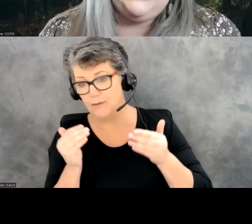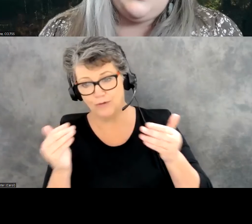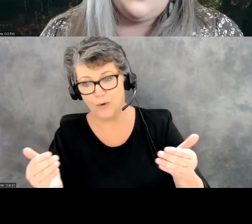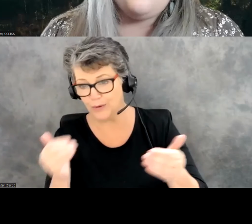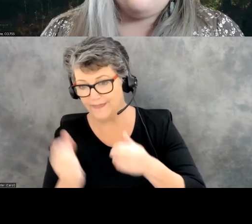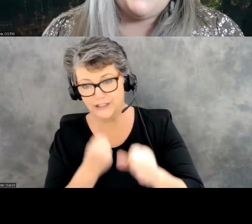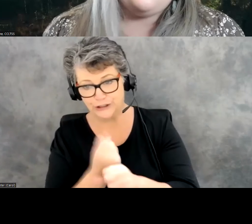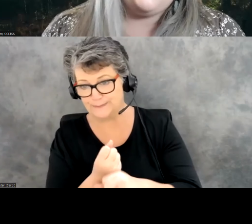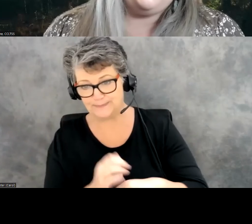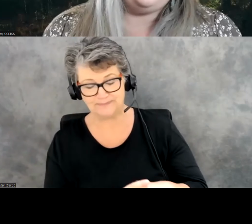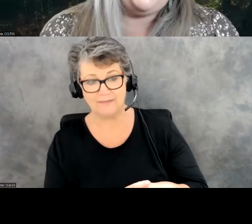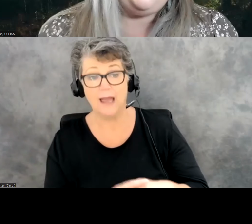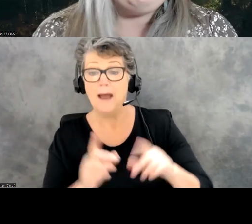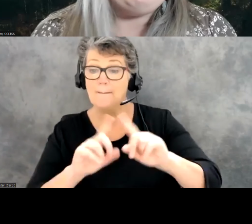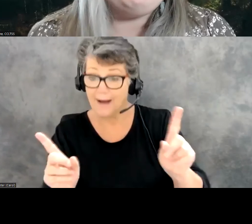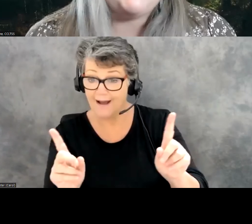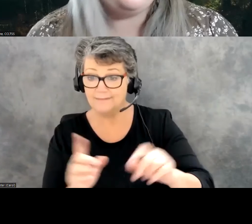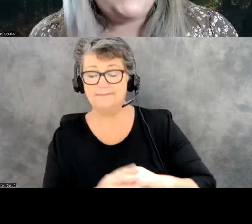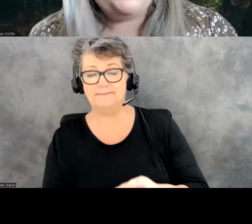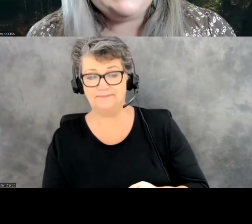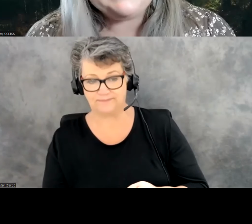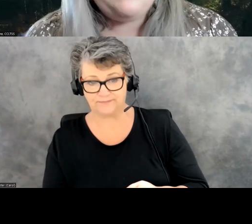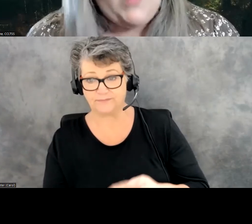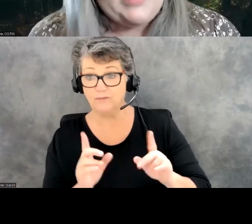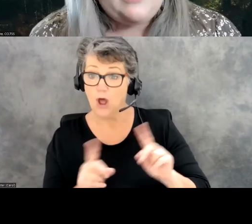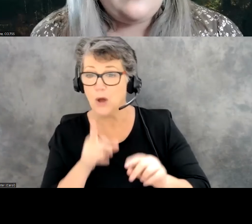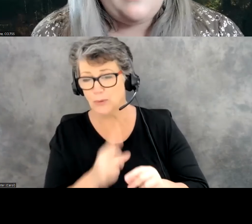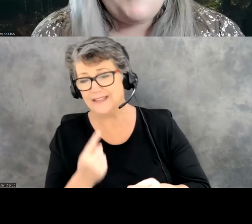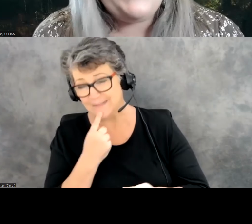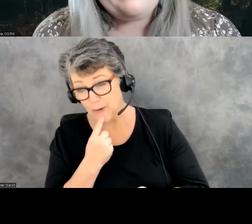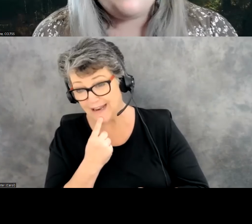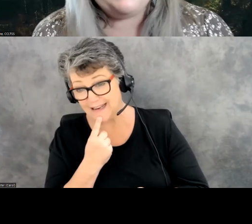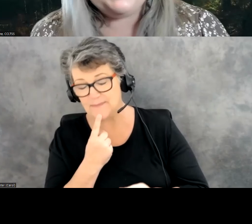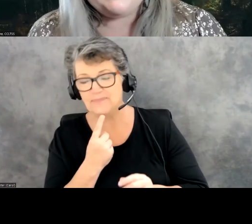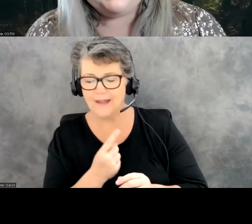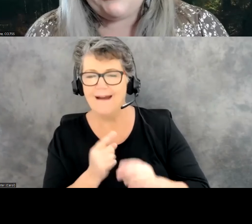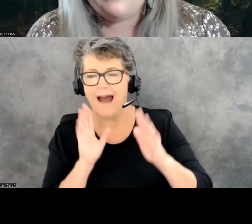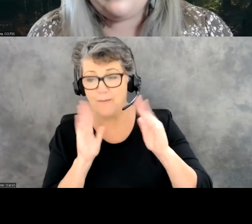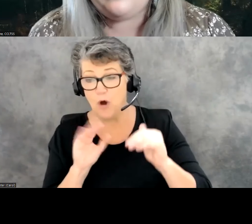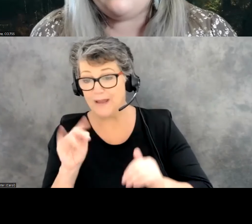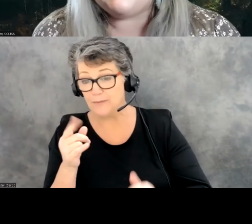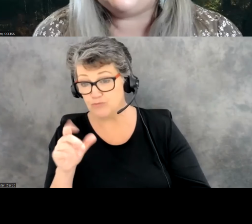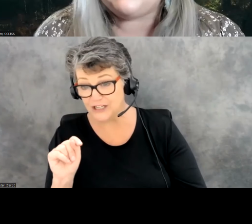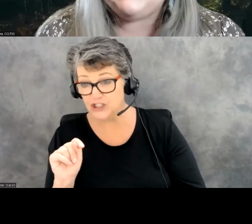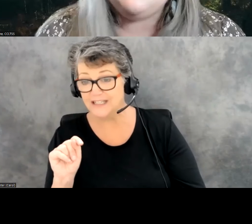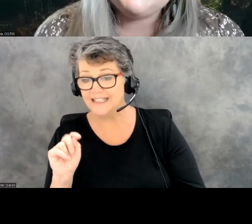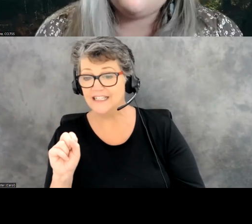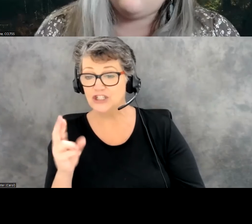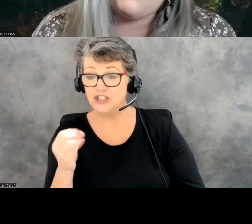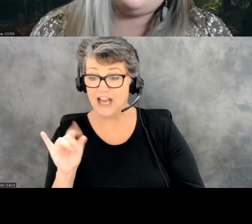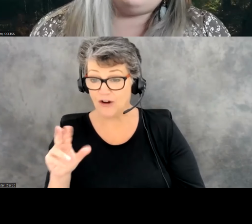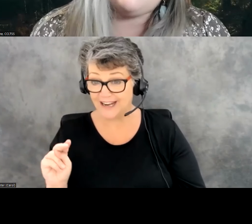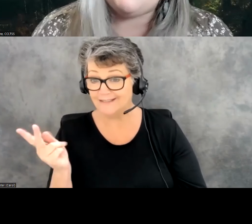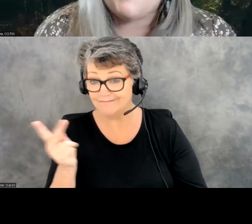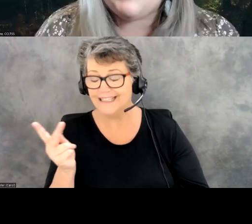year. But although we're really disappointed, I'm hoping that Bridget and Sheridan can give us a glimpse